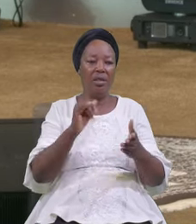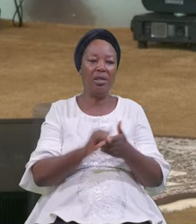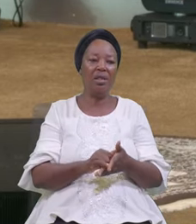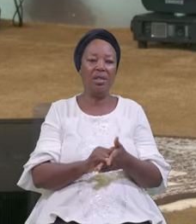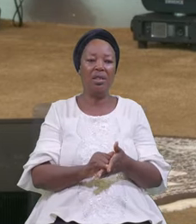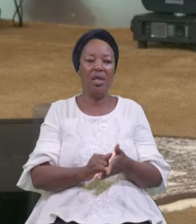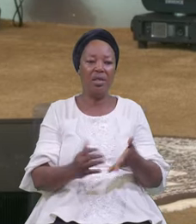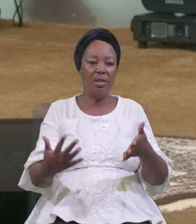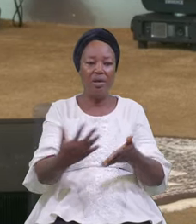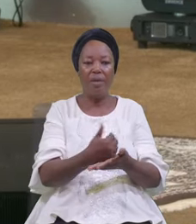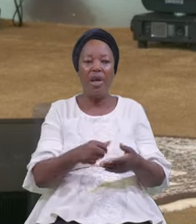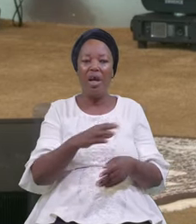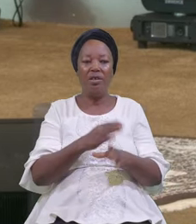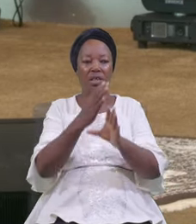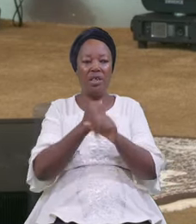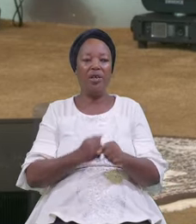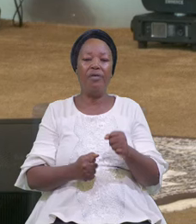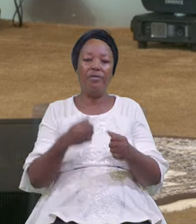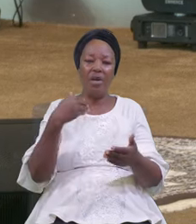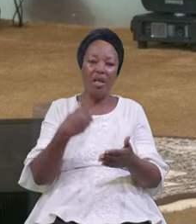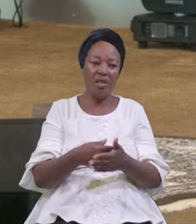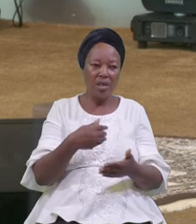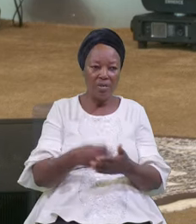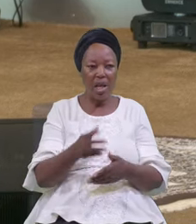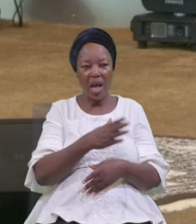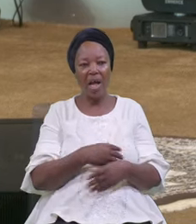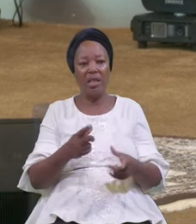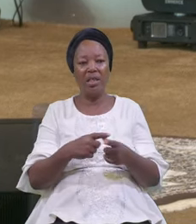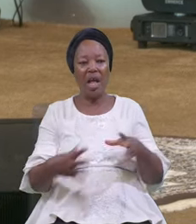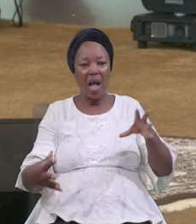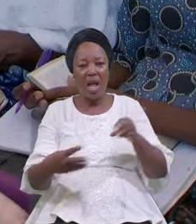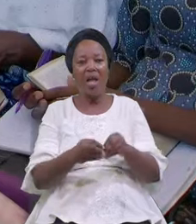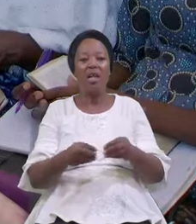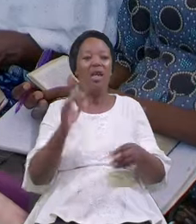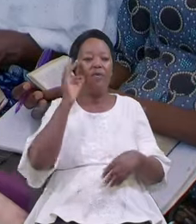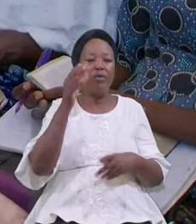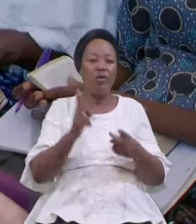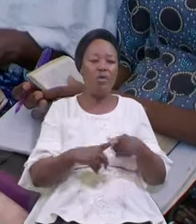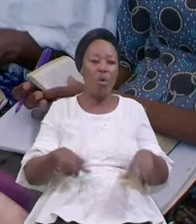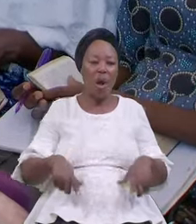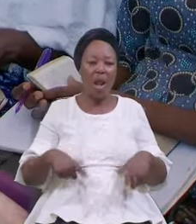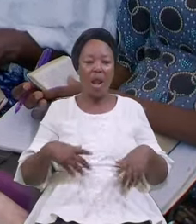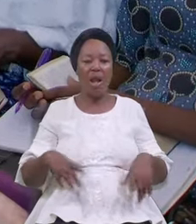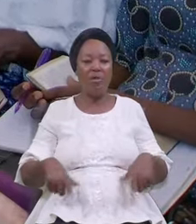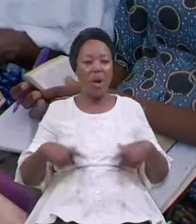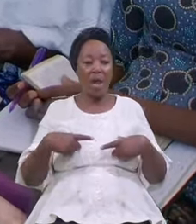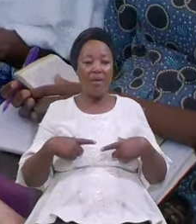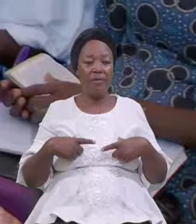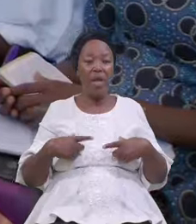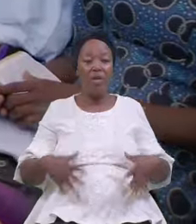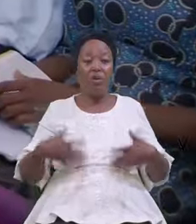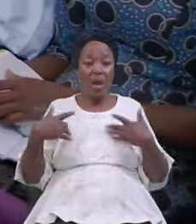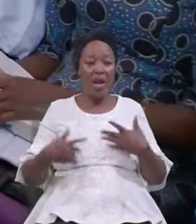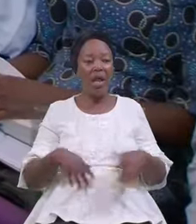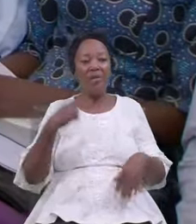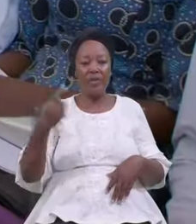receiveth wages, and gathereth fruit unto life eternal. That both he that